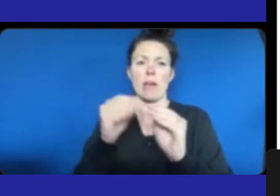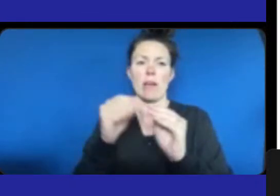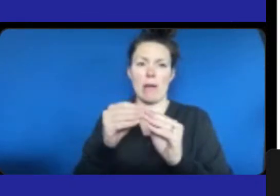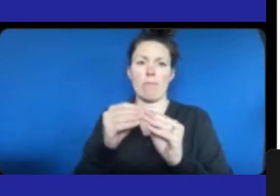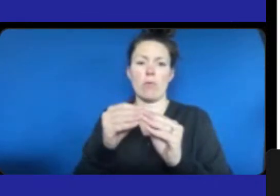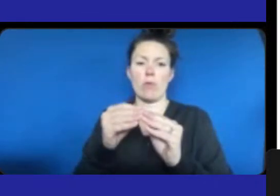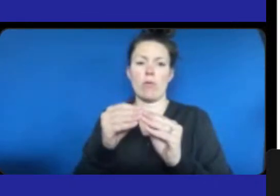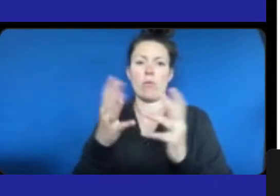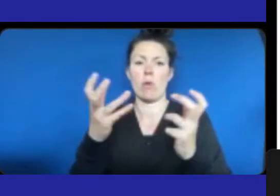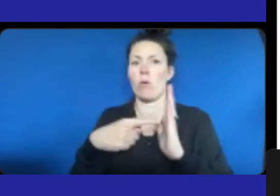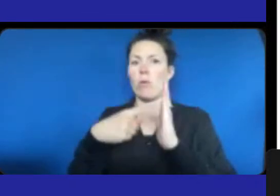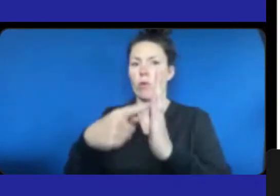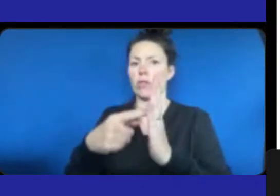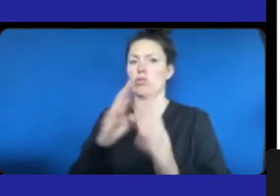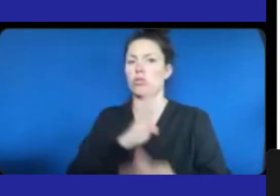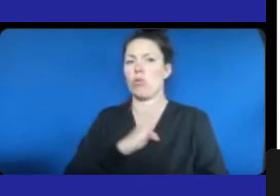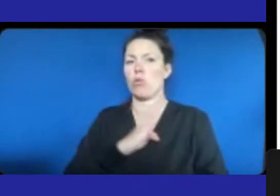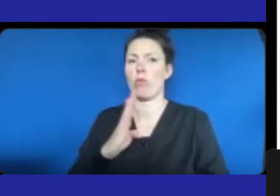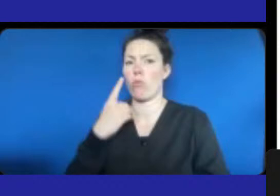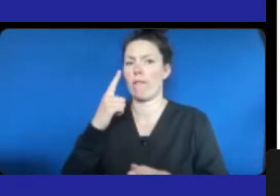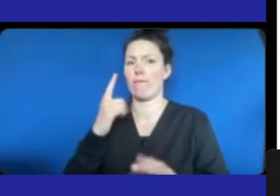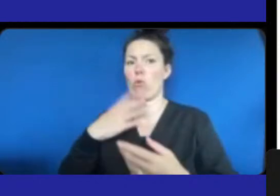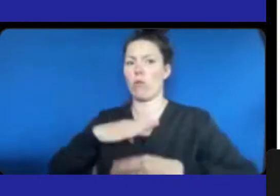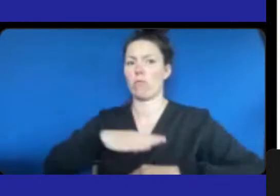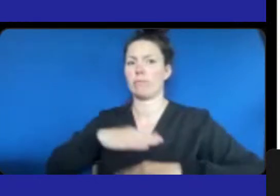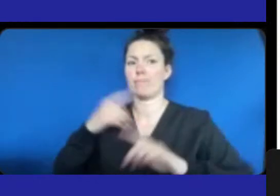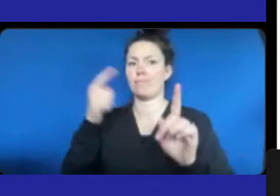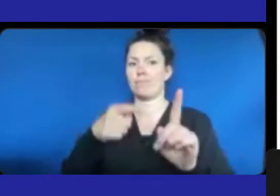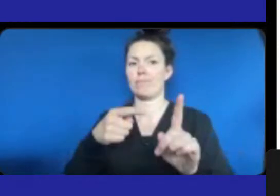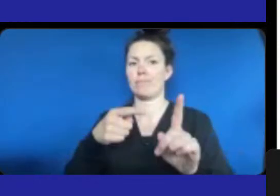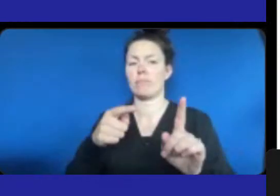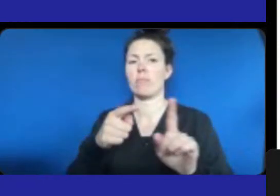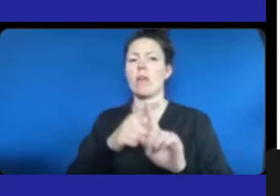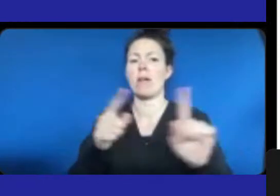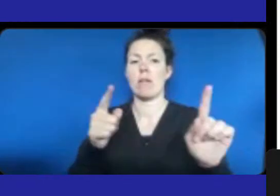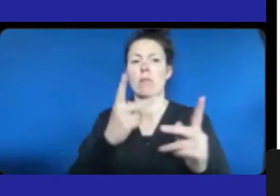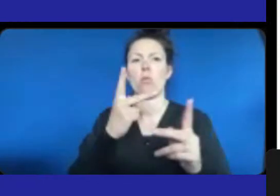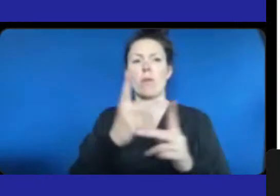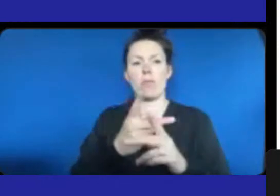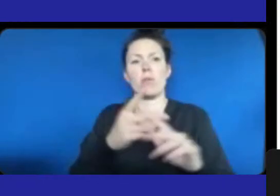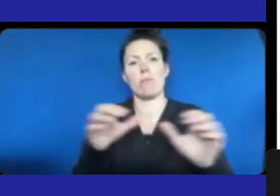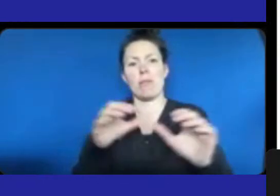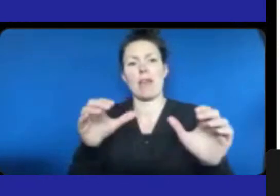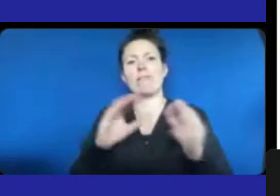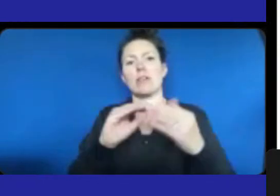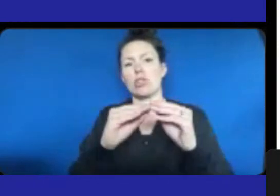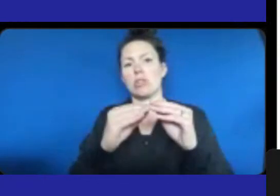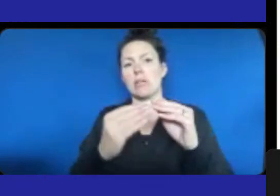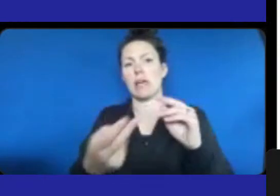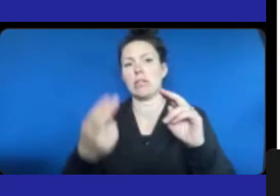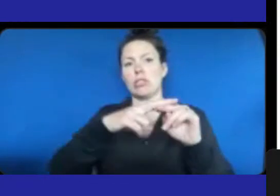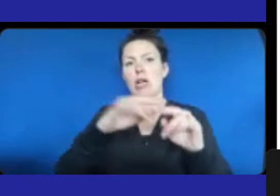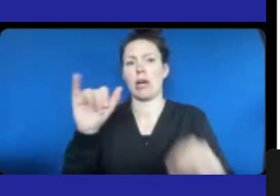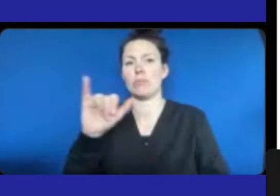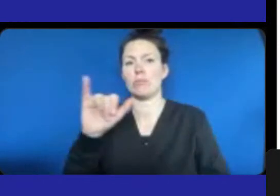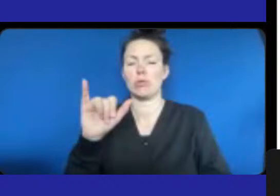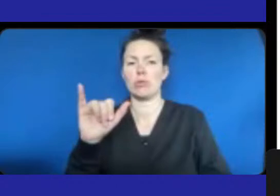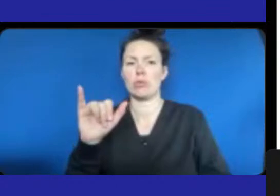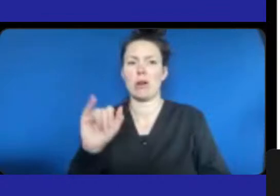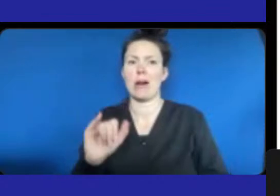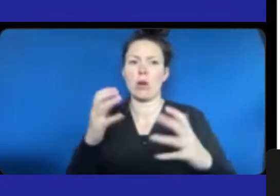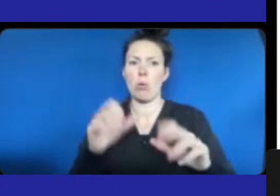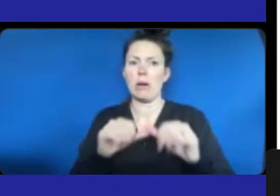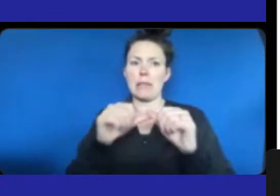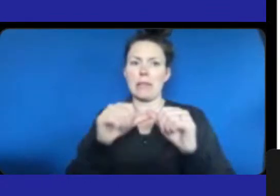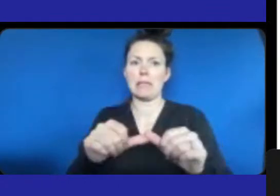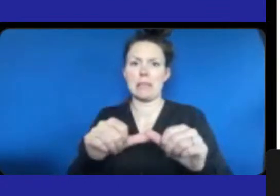show to the board, but certainly keeping this one on and keeping the activations up. I'd hate to keep dipping, too much further